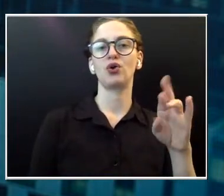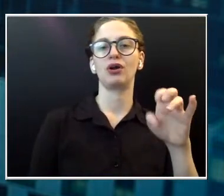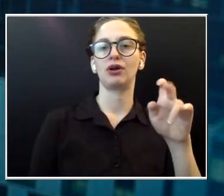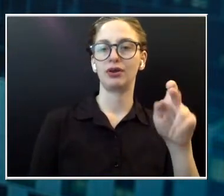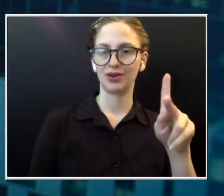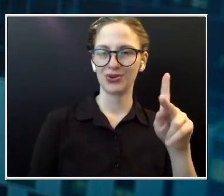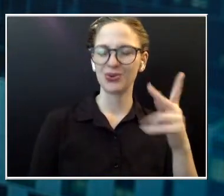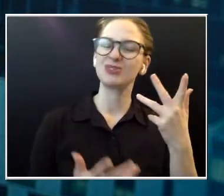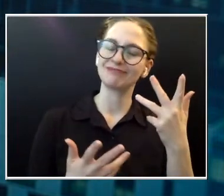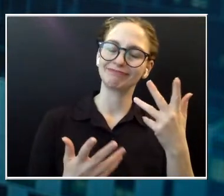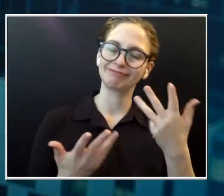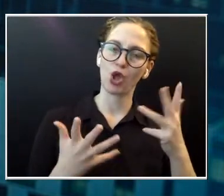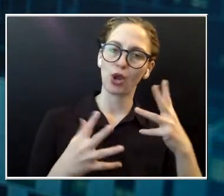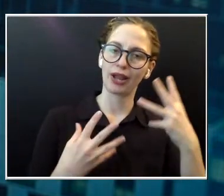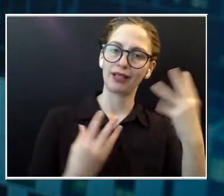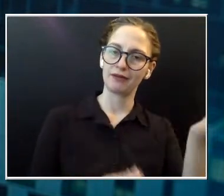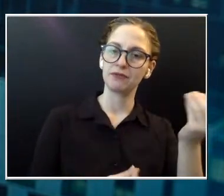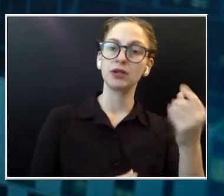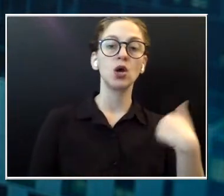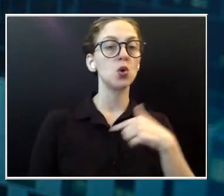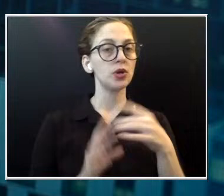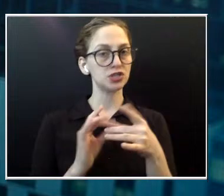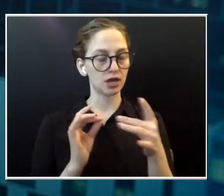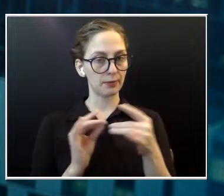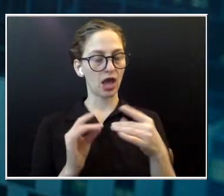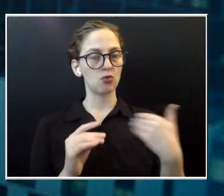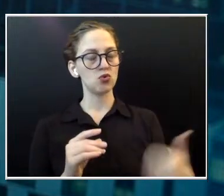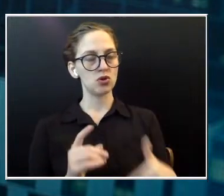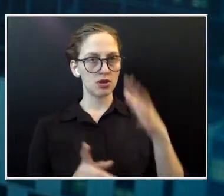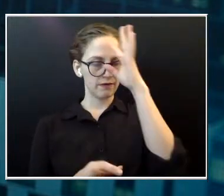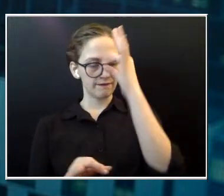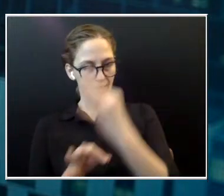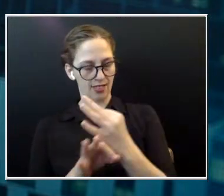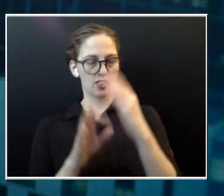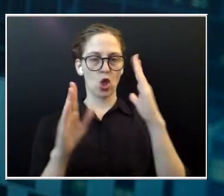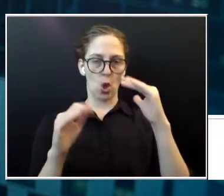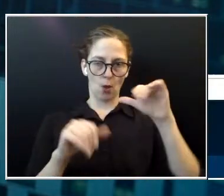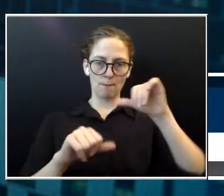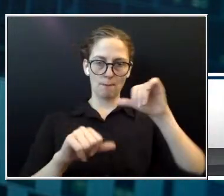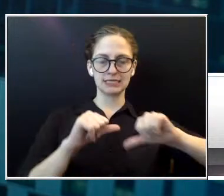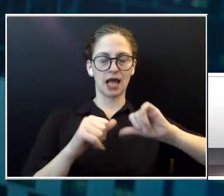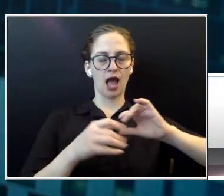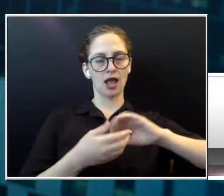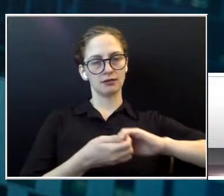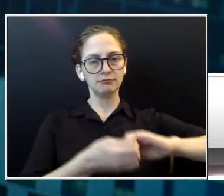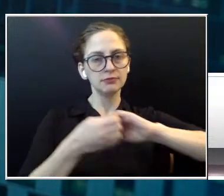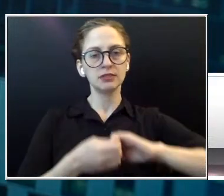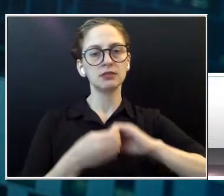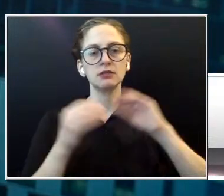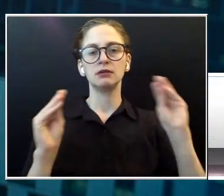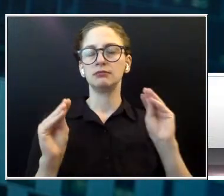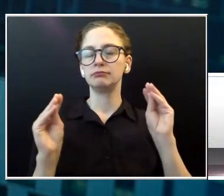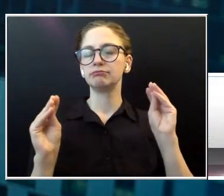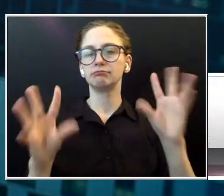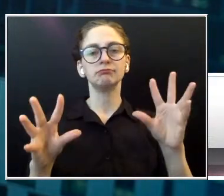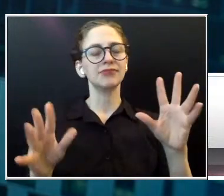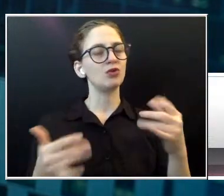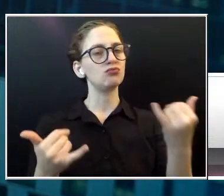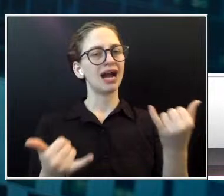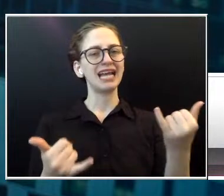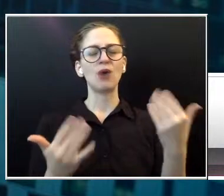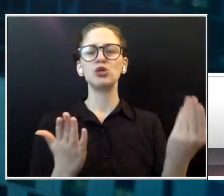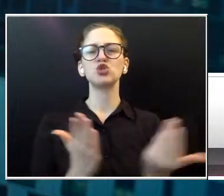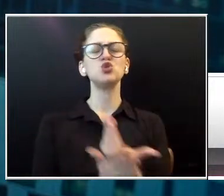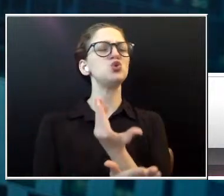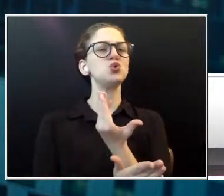lot on here about the miracle of faith, hope, and science, and we are in a new age of medicine. And you realize the very first